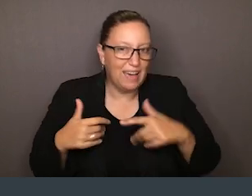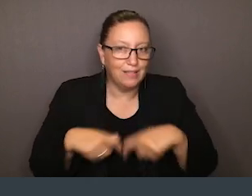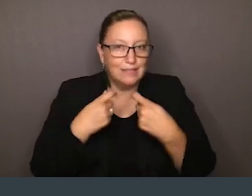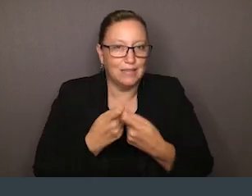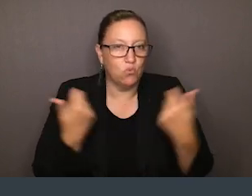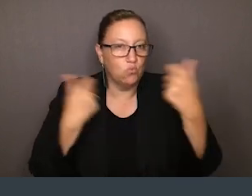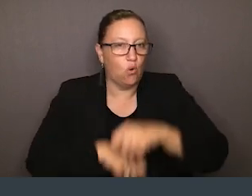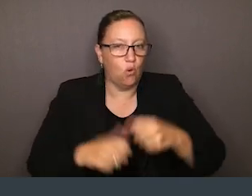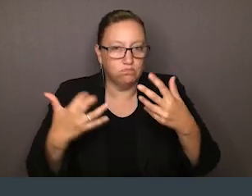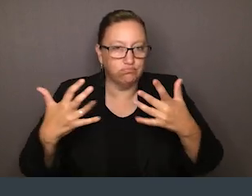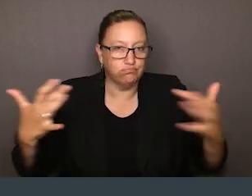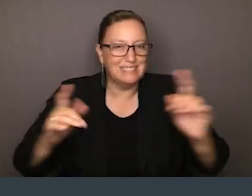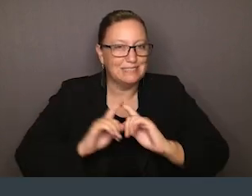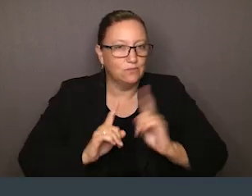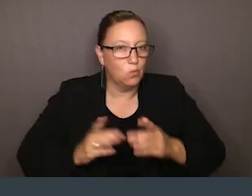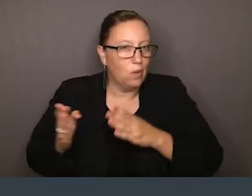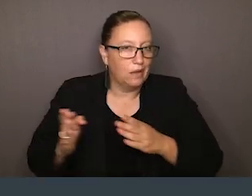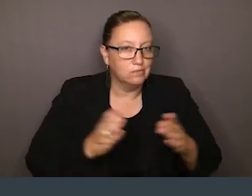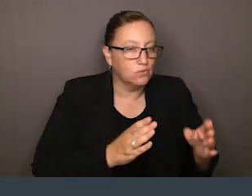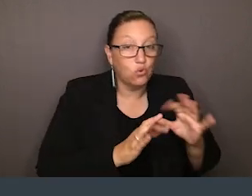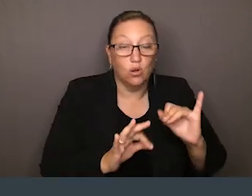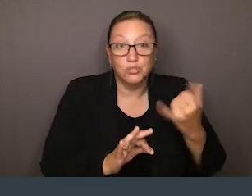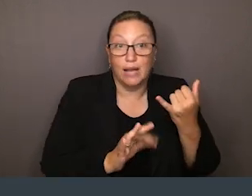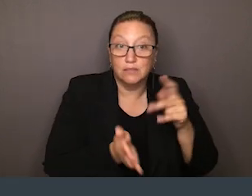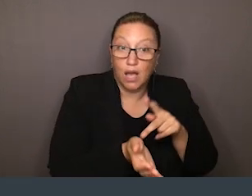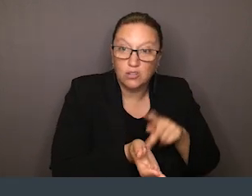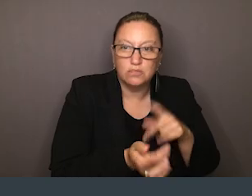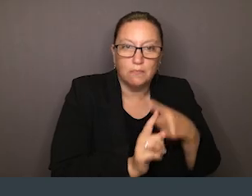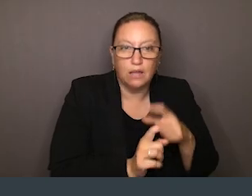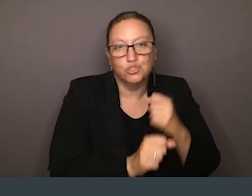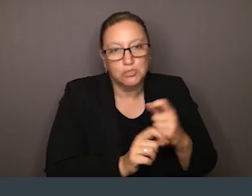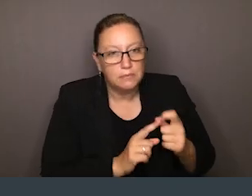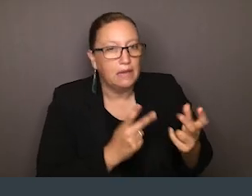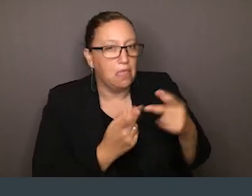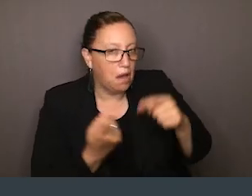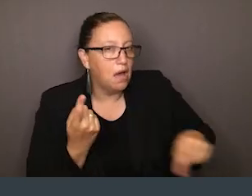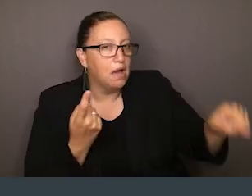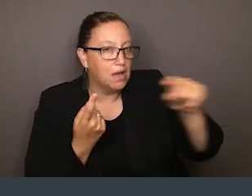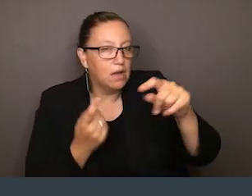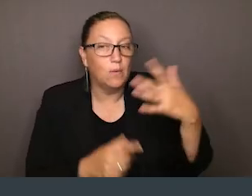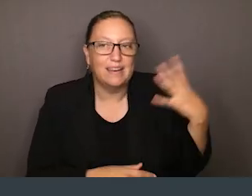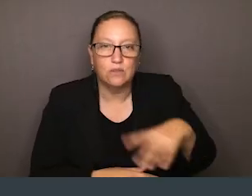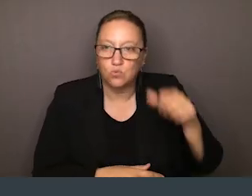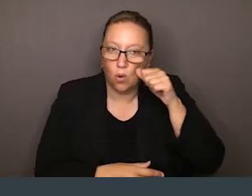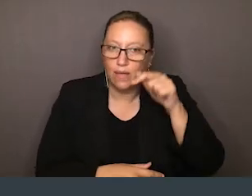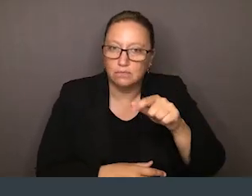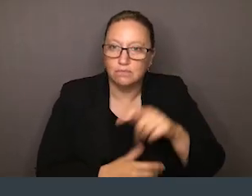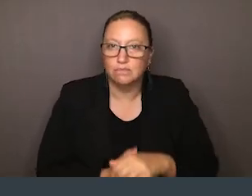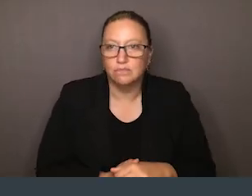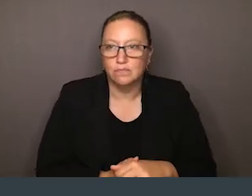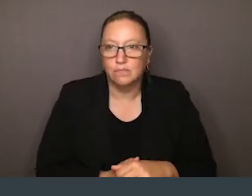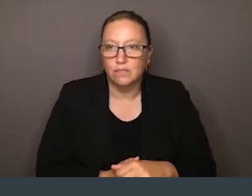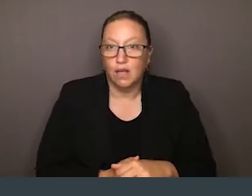team is really important. We know from the way systems work that this better meets people's needs.